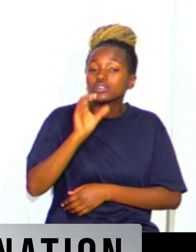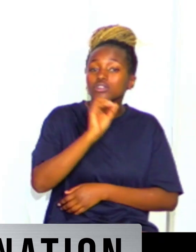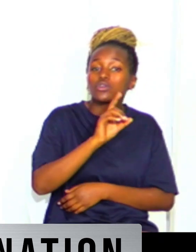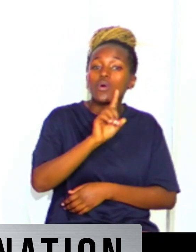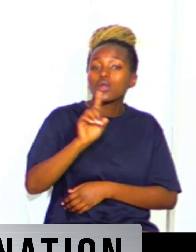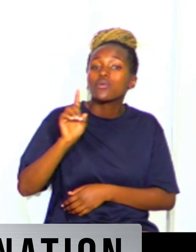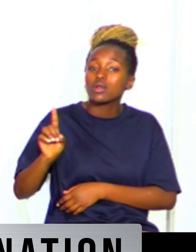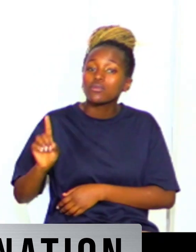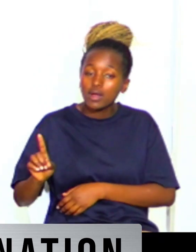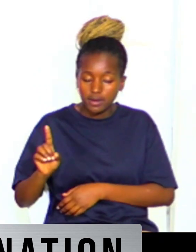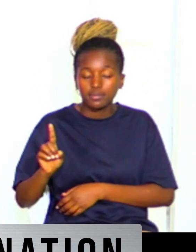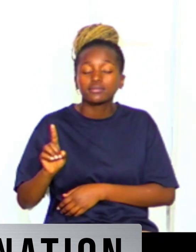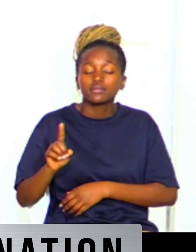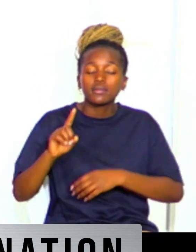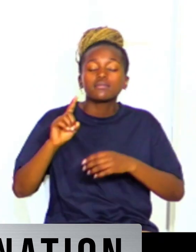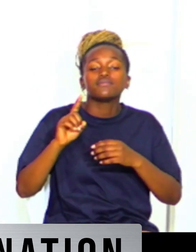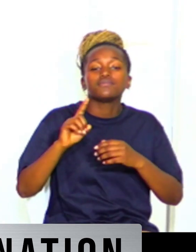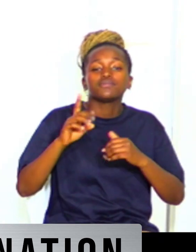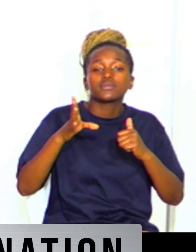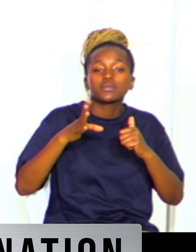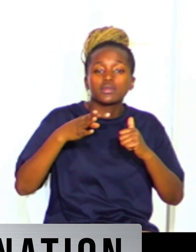0111980384. Let me say that again.